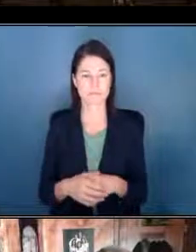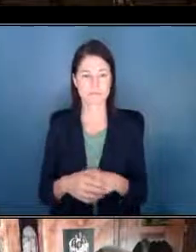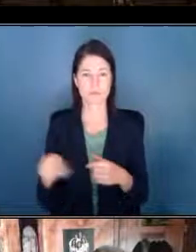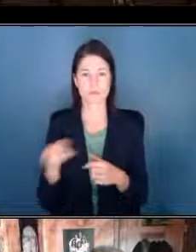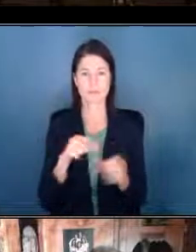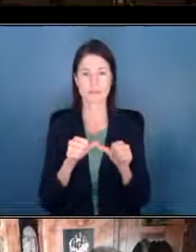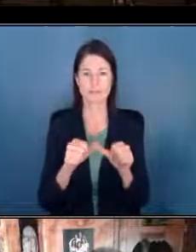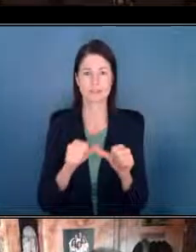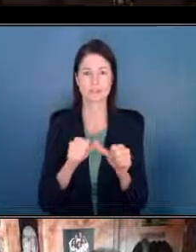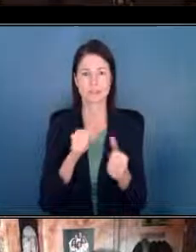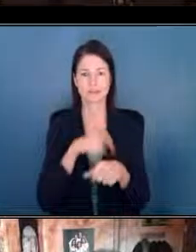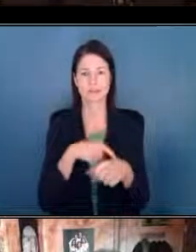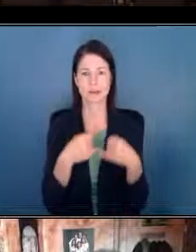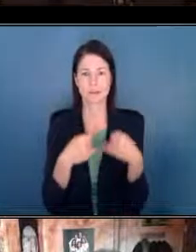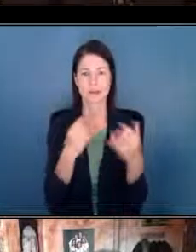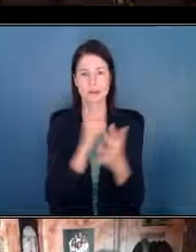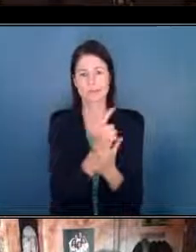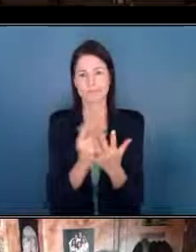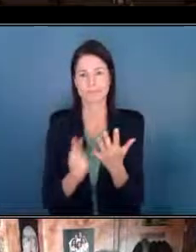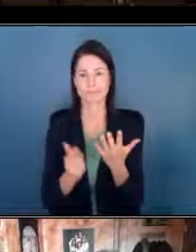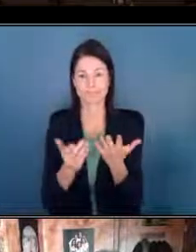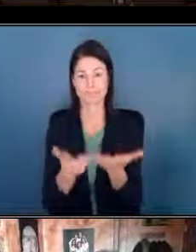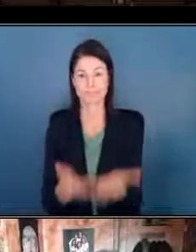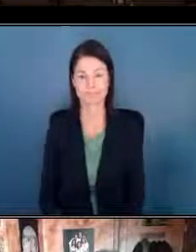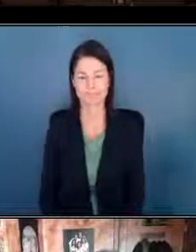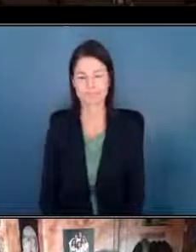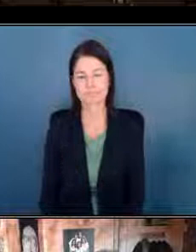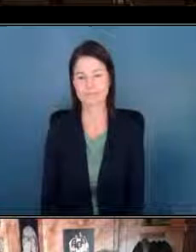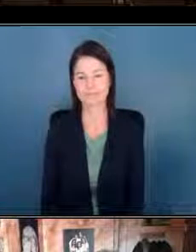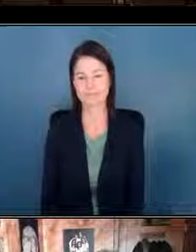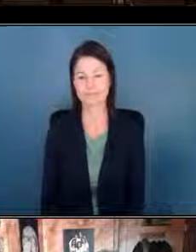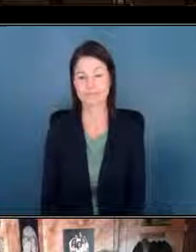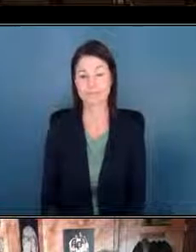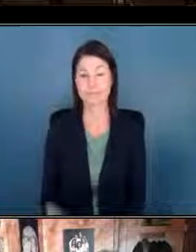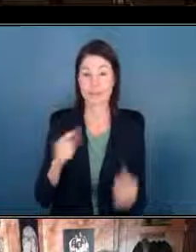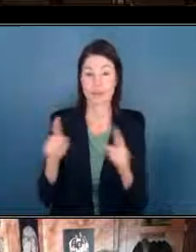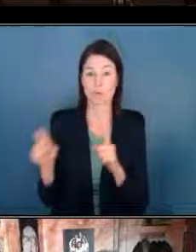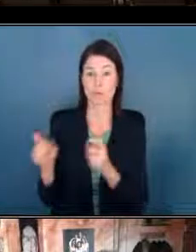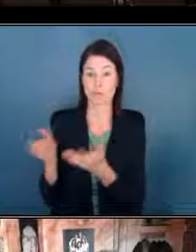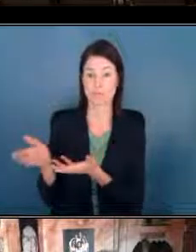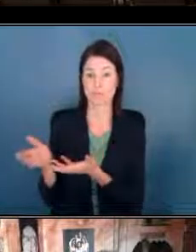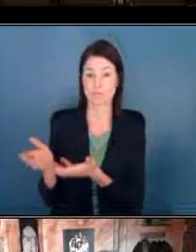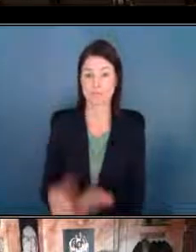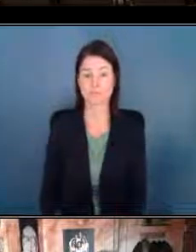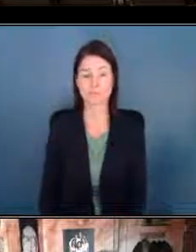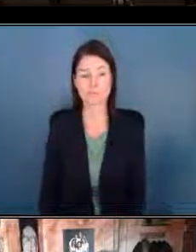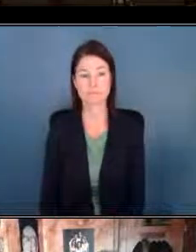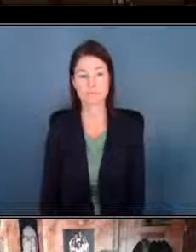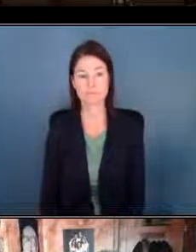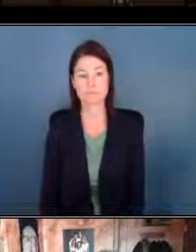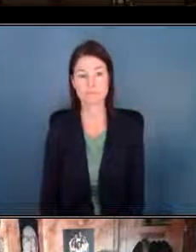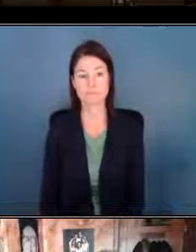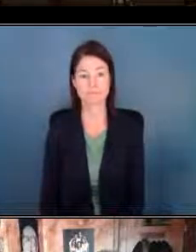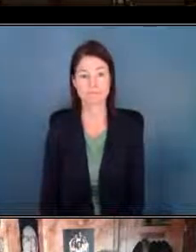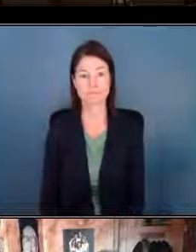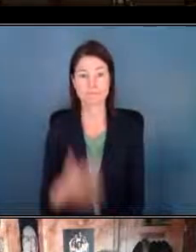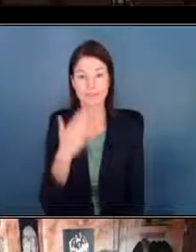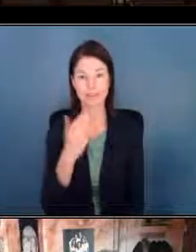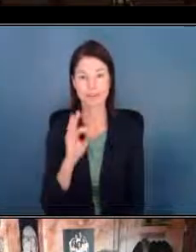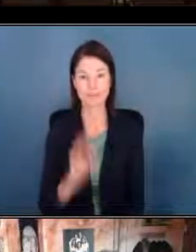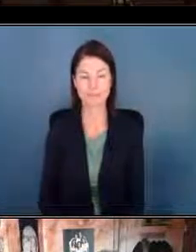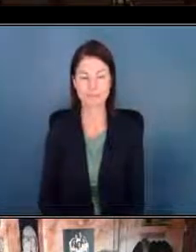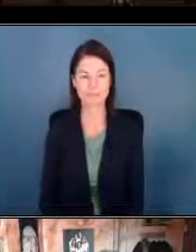you. Thank you, Marlon. Any questions for Marlon? Okay, great. Thank you. So